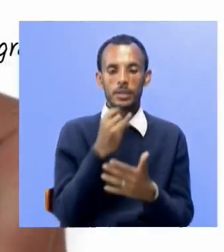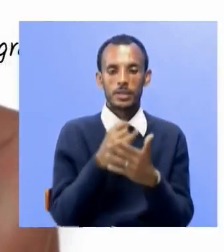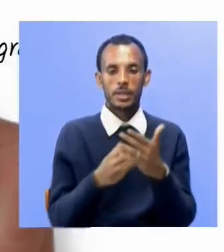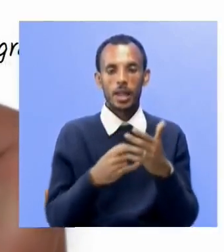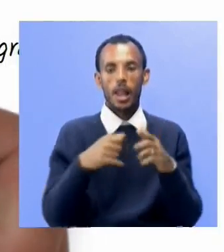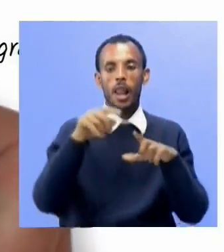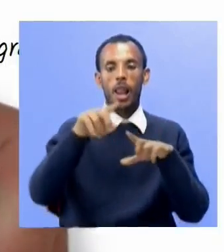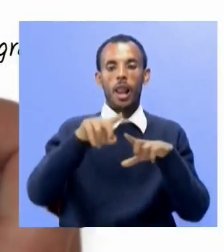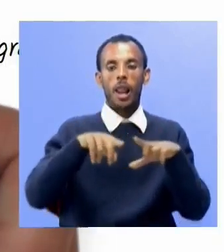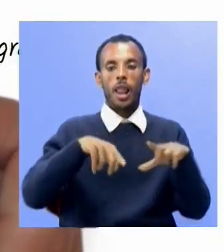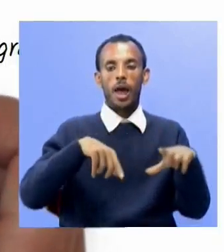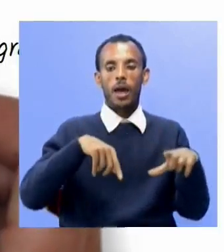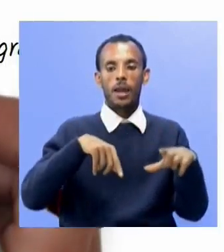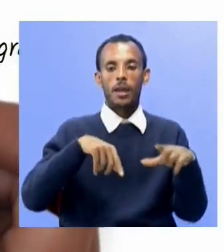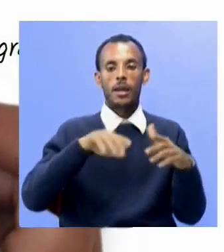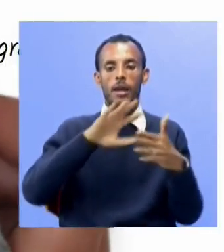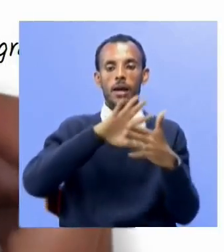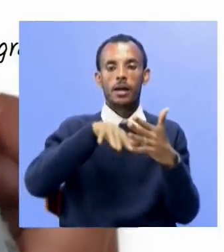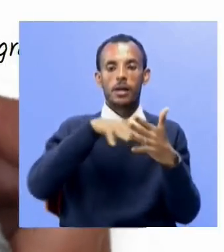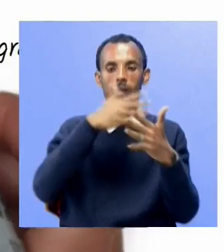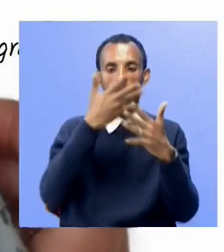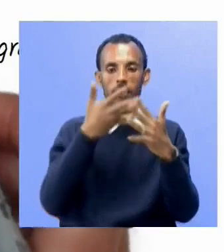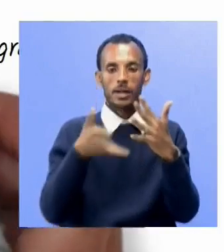line graph